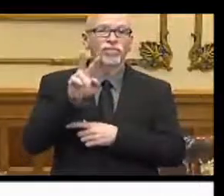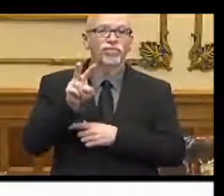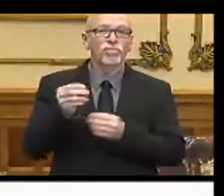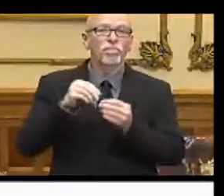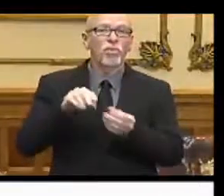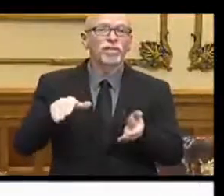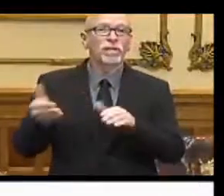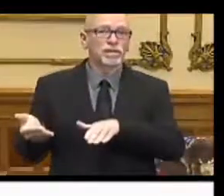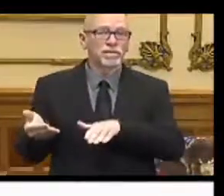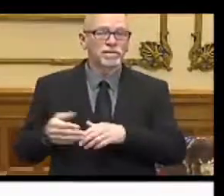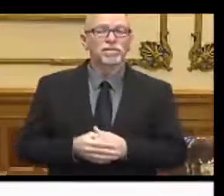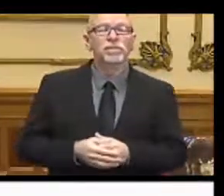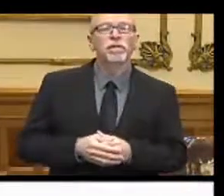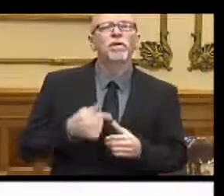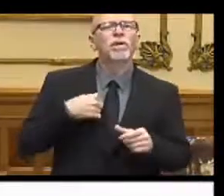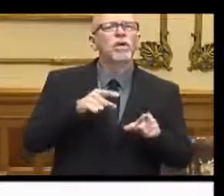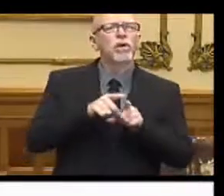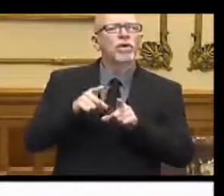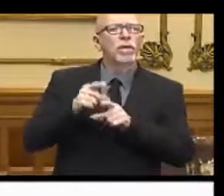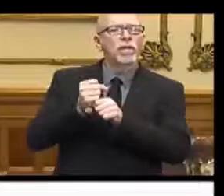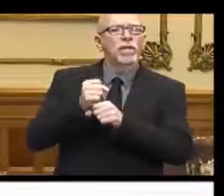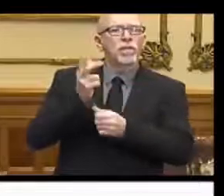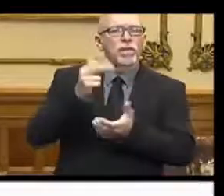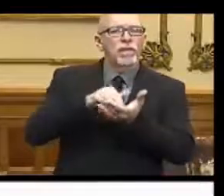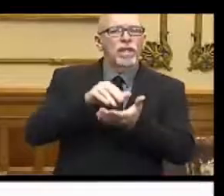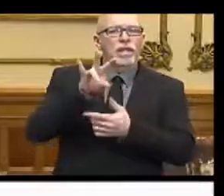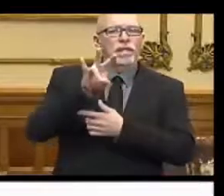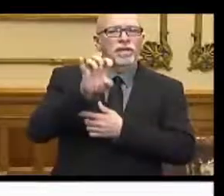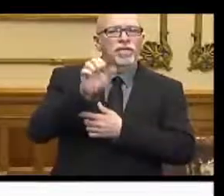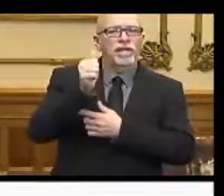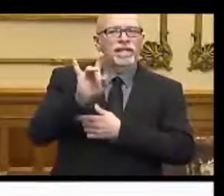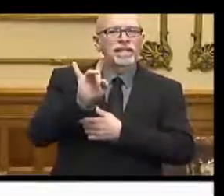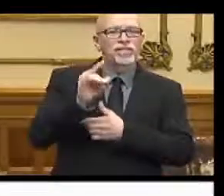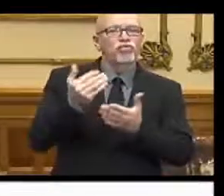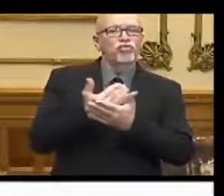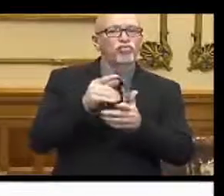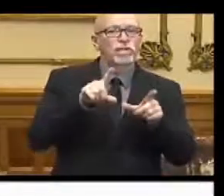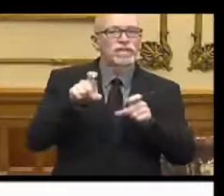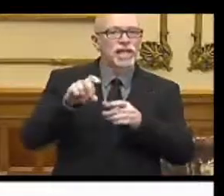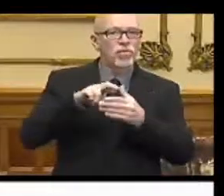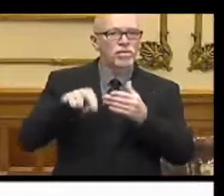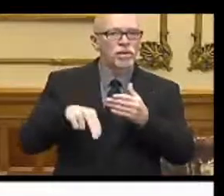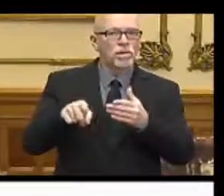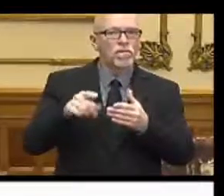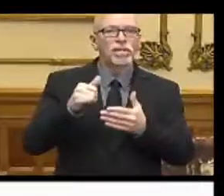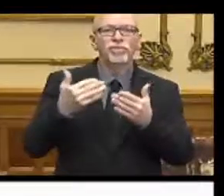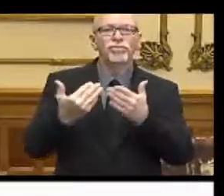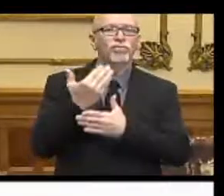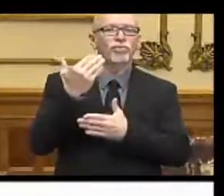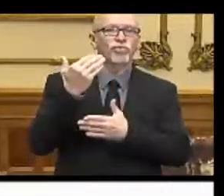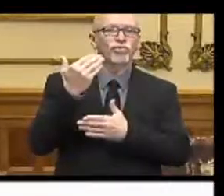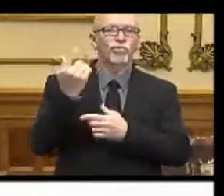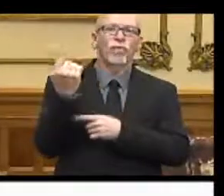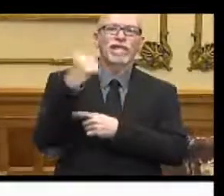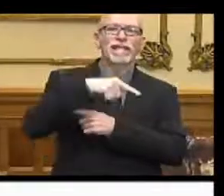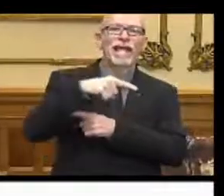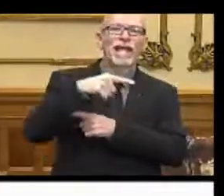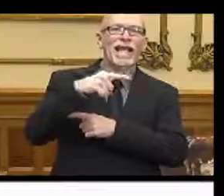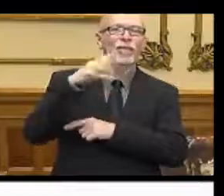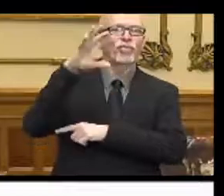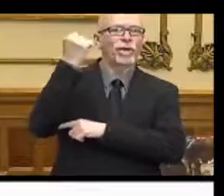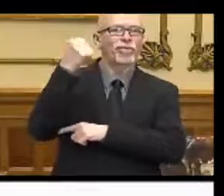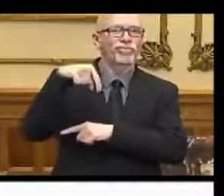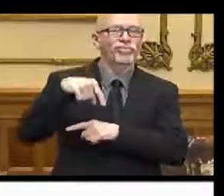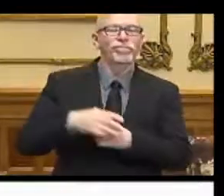additional deaths. We also received 3,718 new test results, which is a new daily high